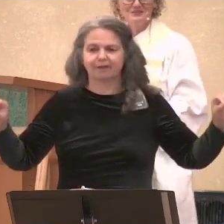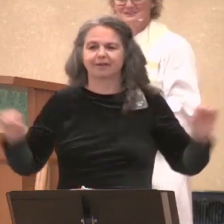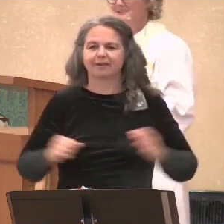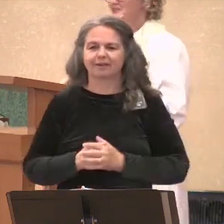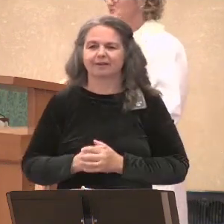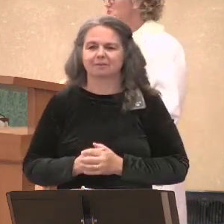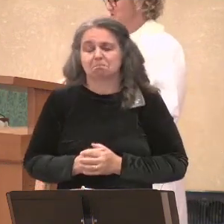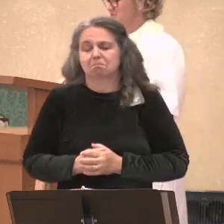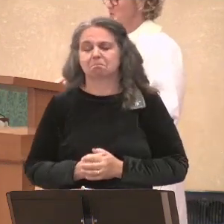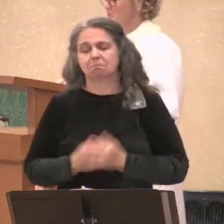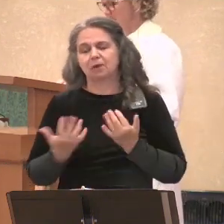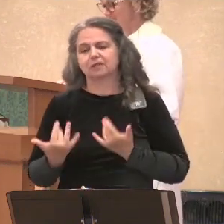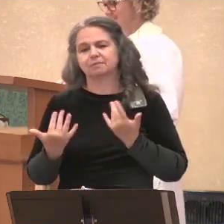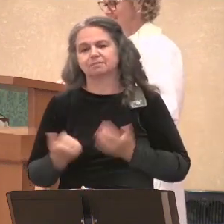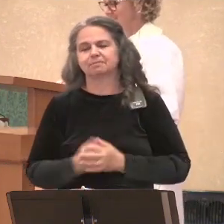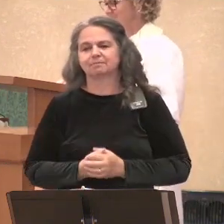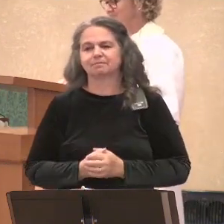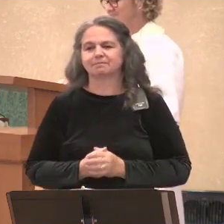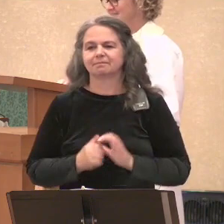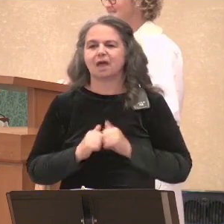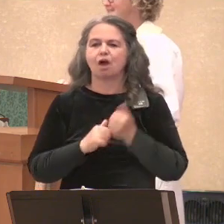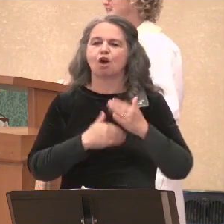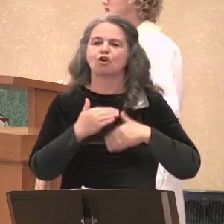you with waiting?